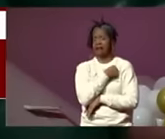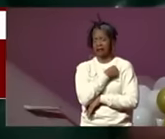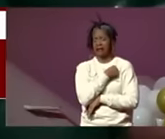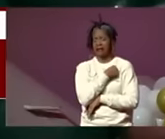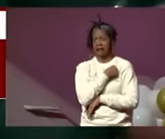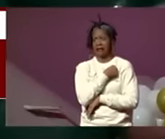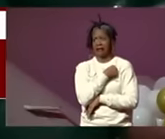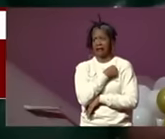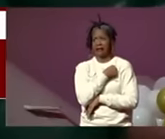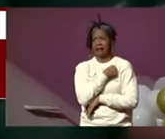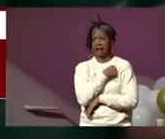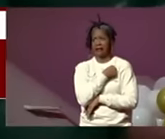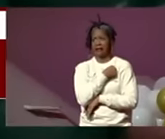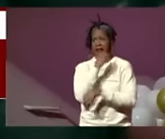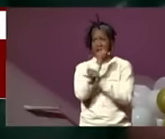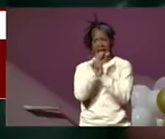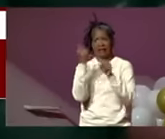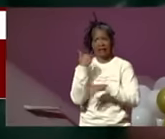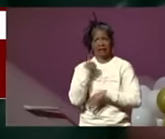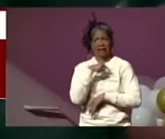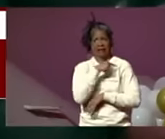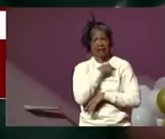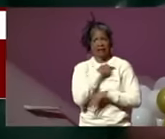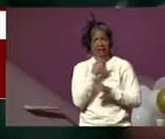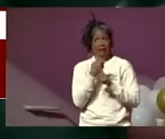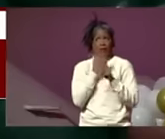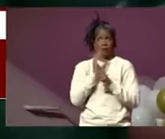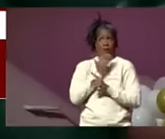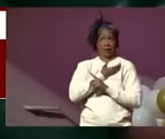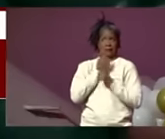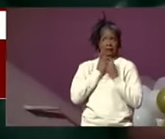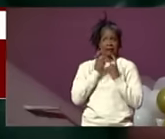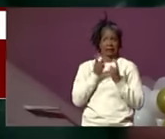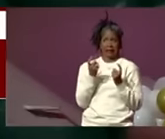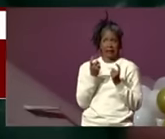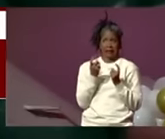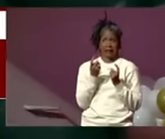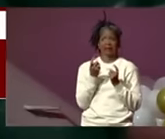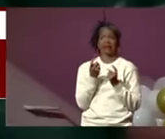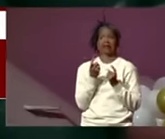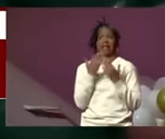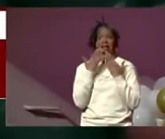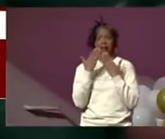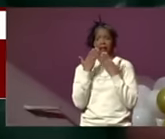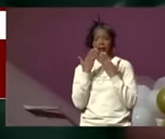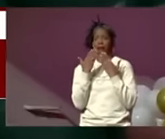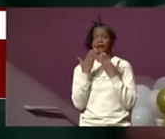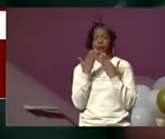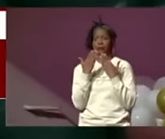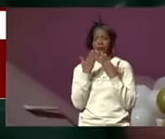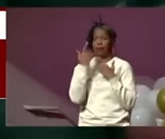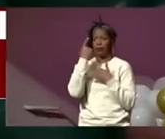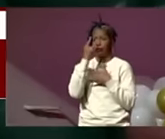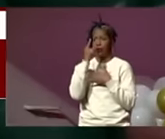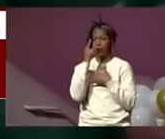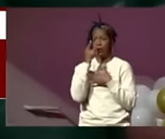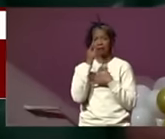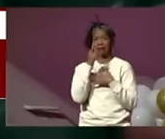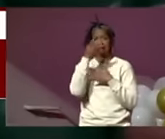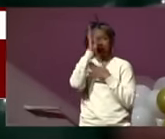ourselves, saves us from the sin around us. We thank you for